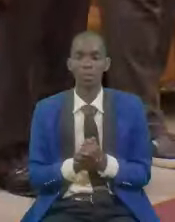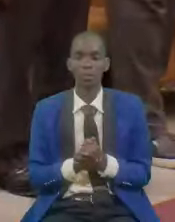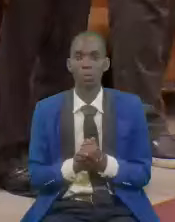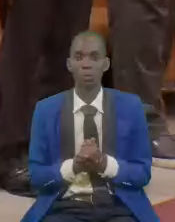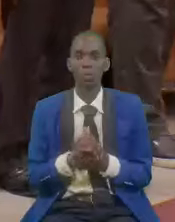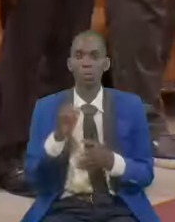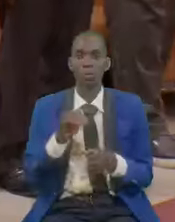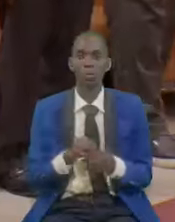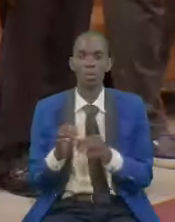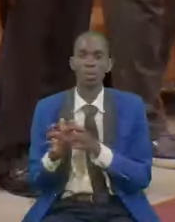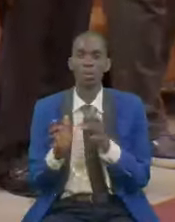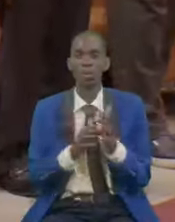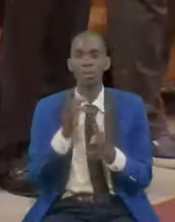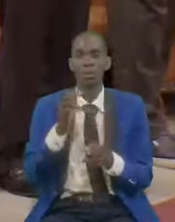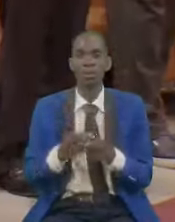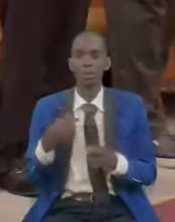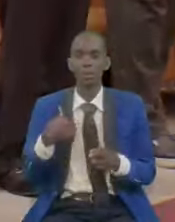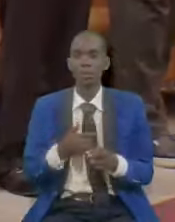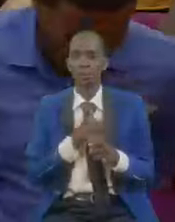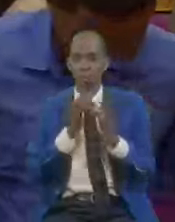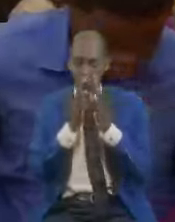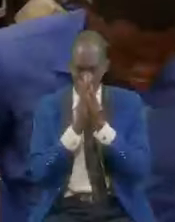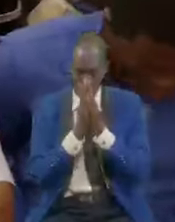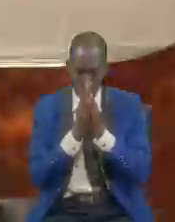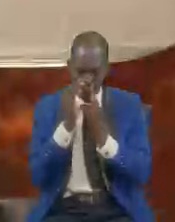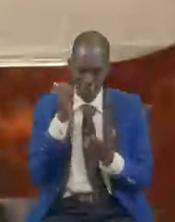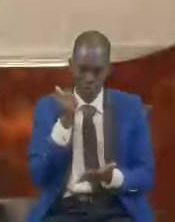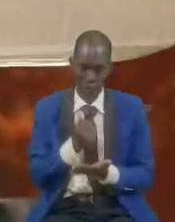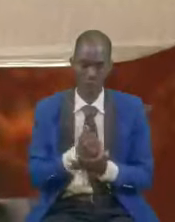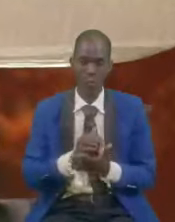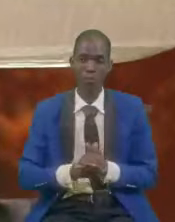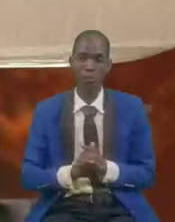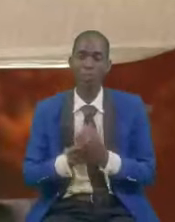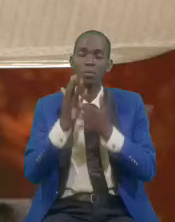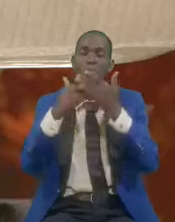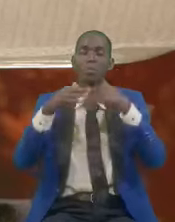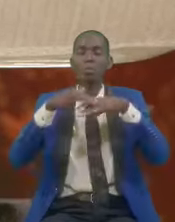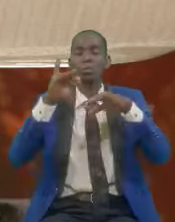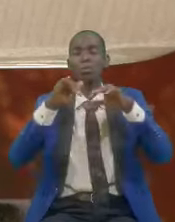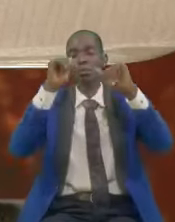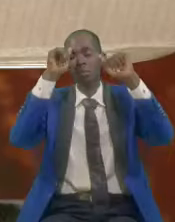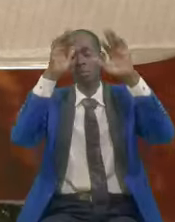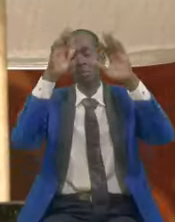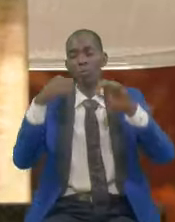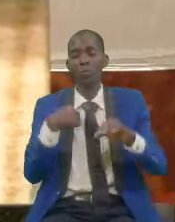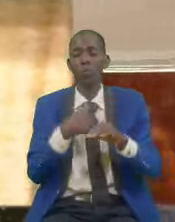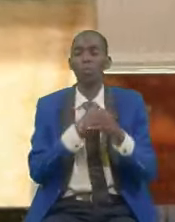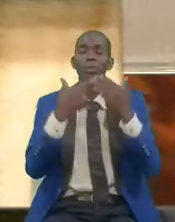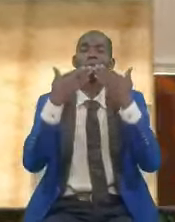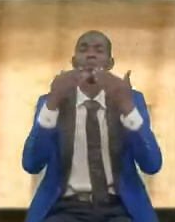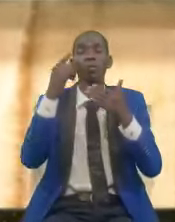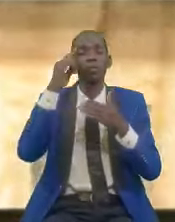In Jesus' name we pray. Amen. Heavenly Father, we thank you for